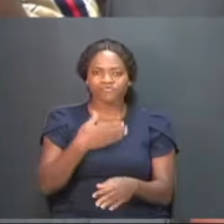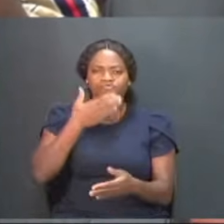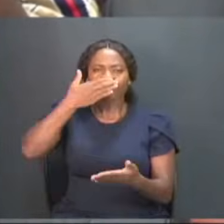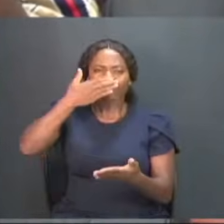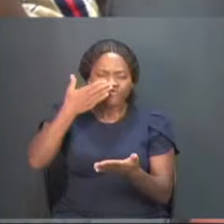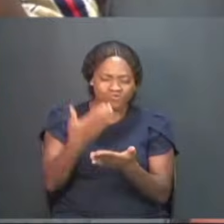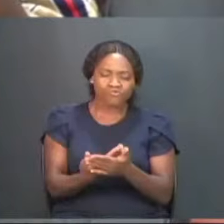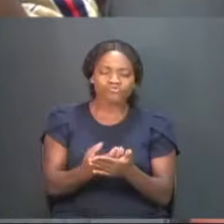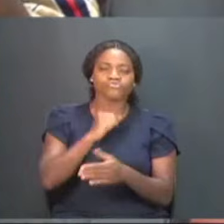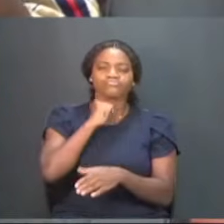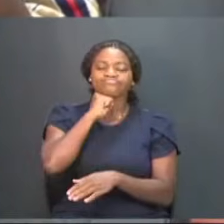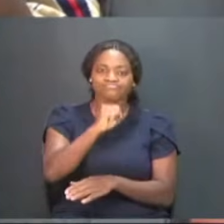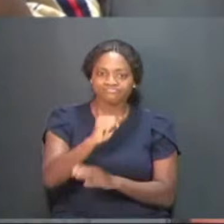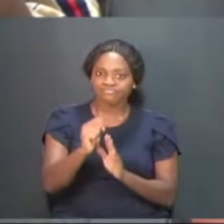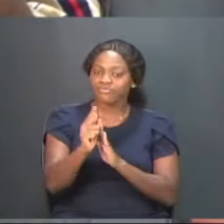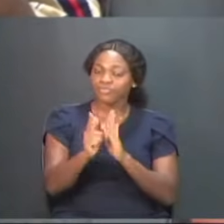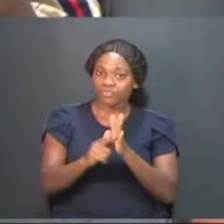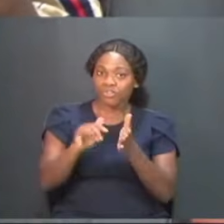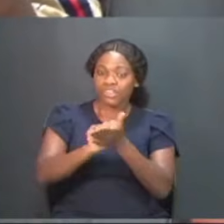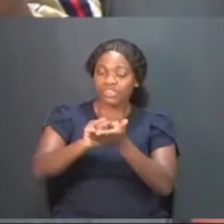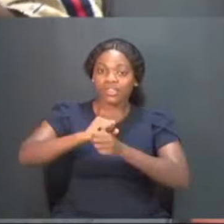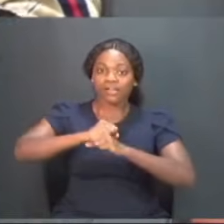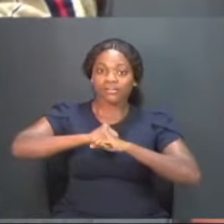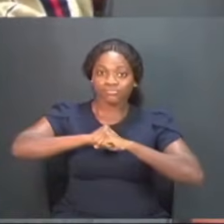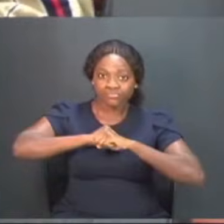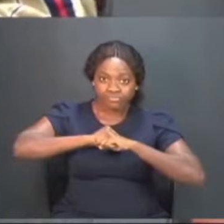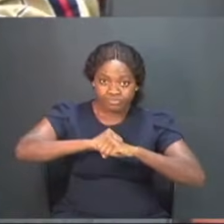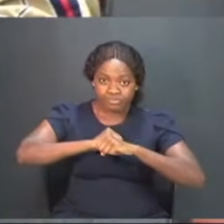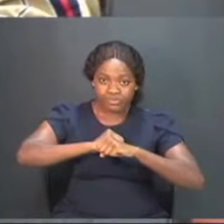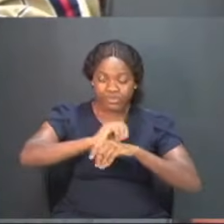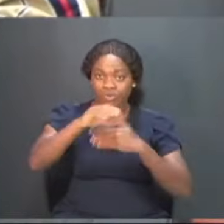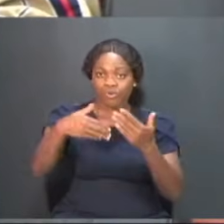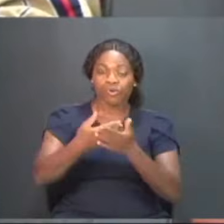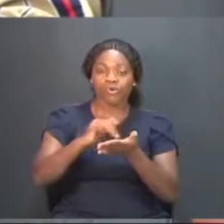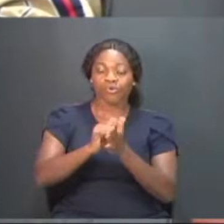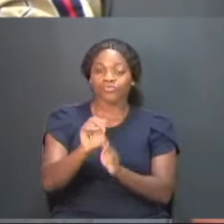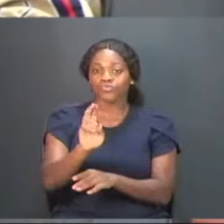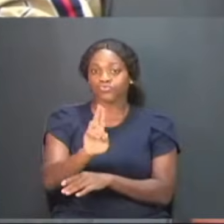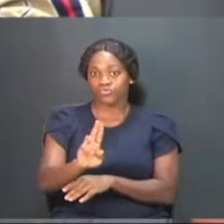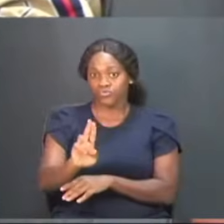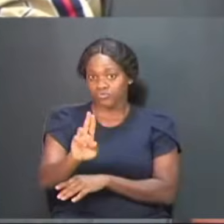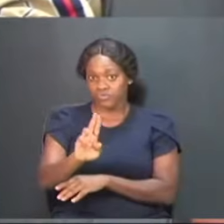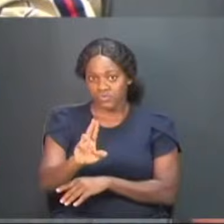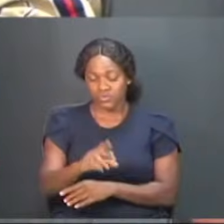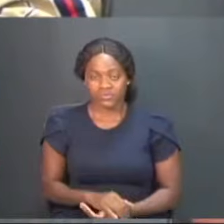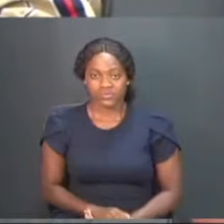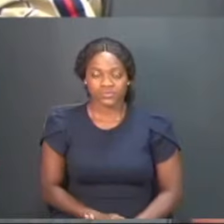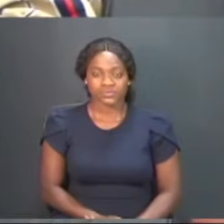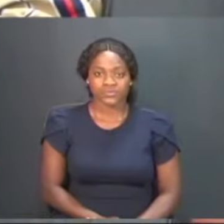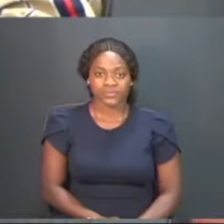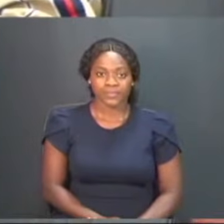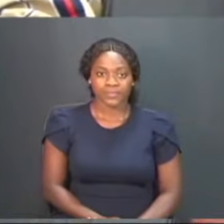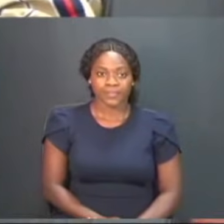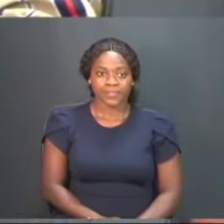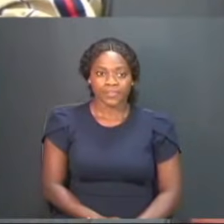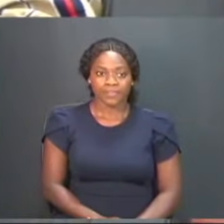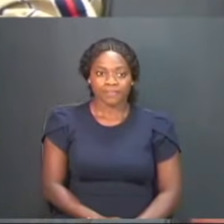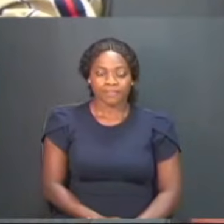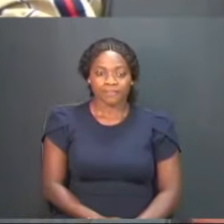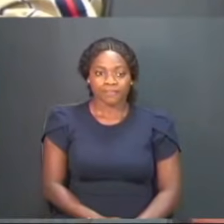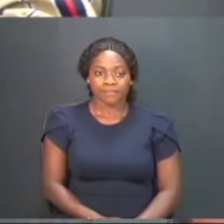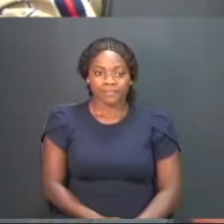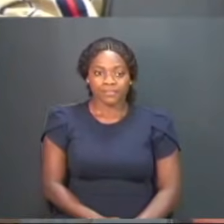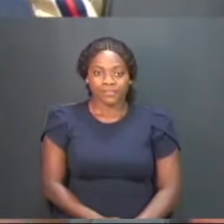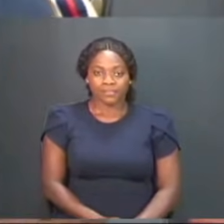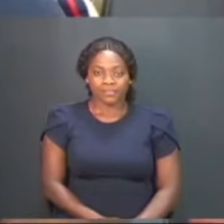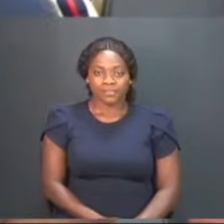act that will help protect all users. Mr. Speaker, I just want to give this information.